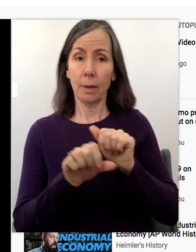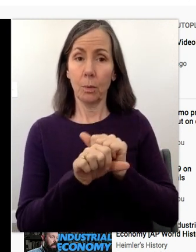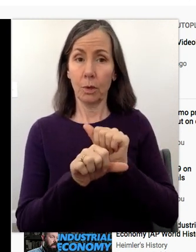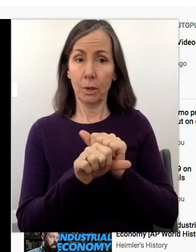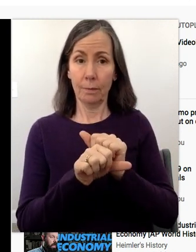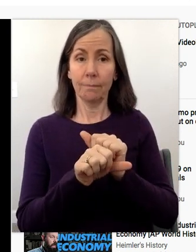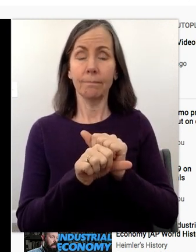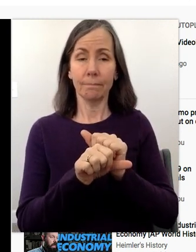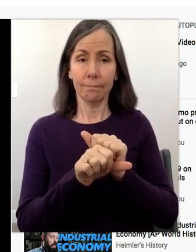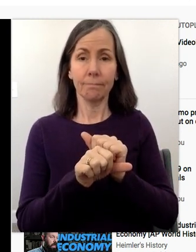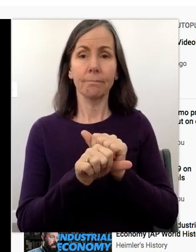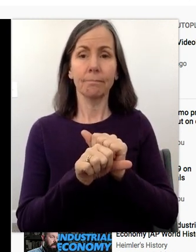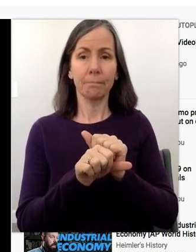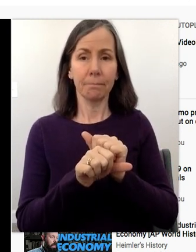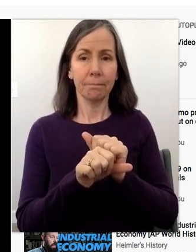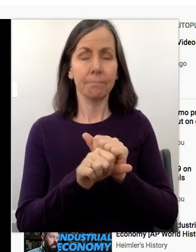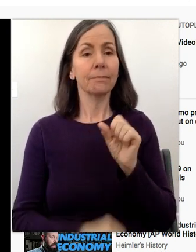So